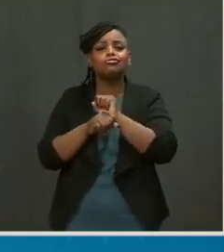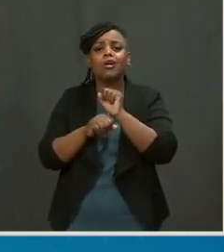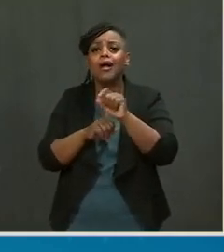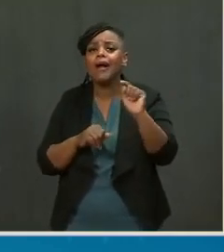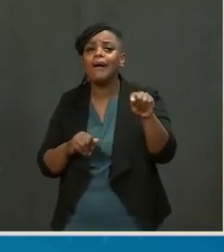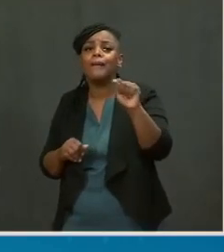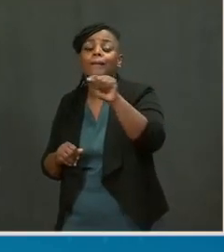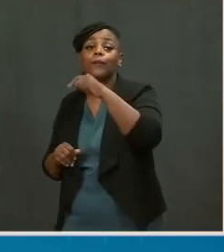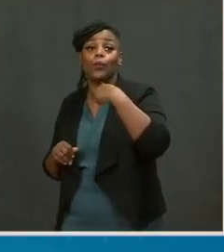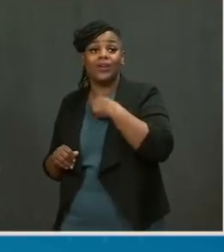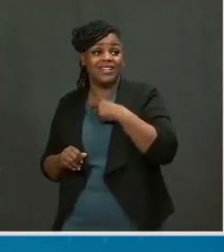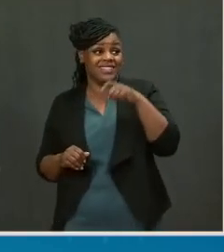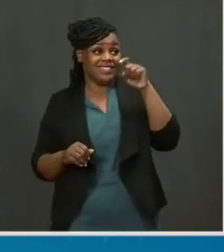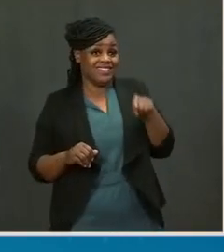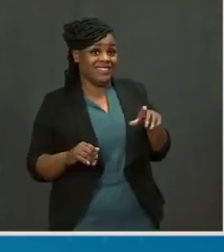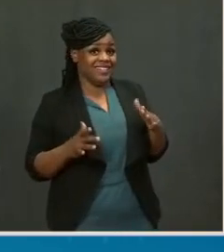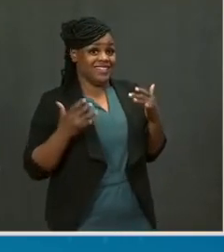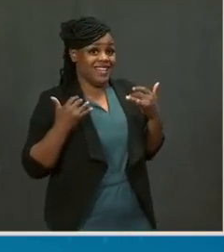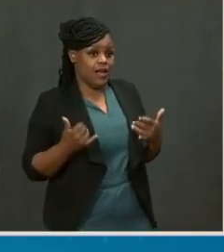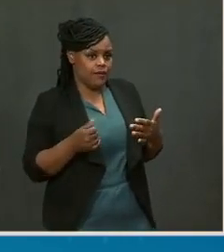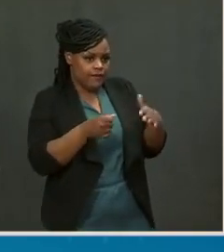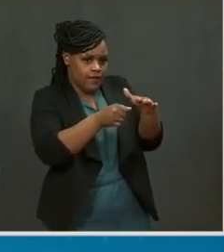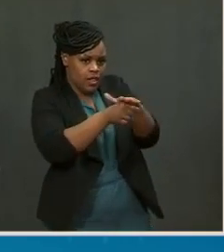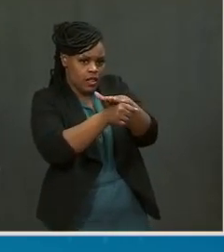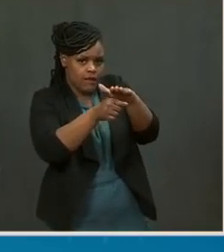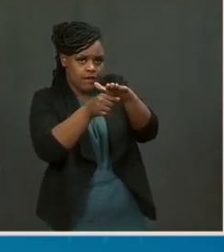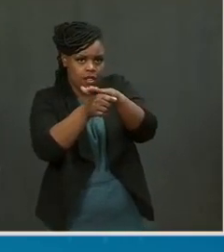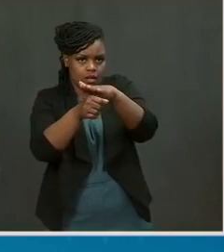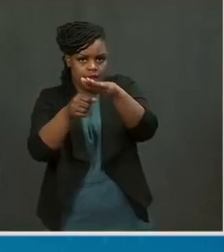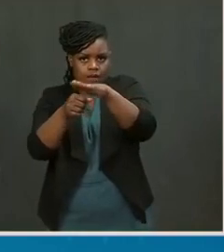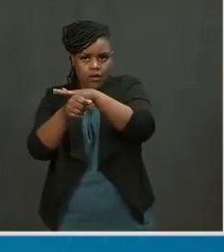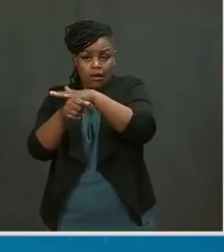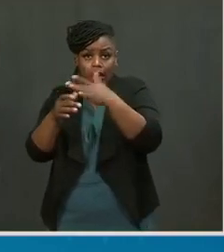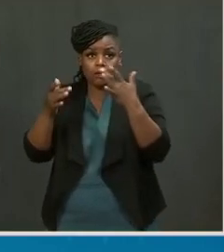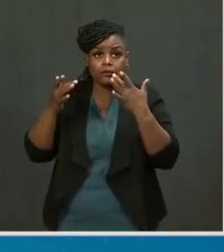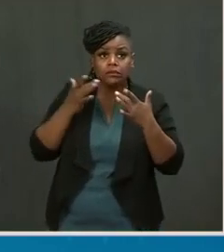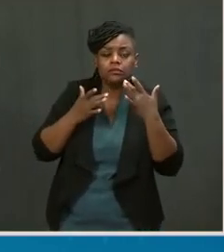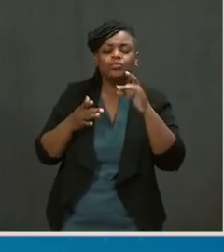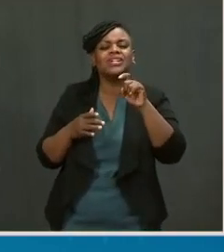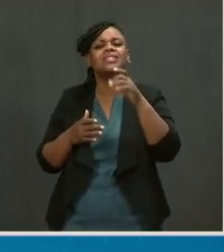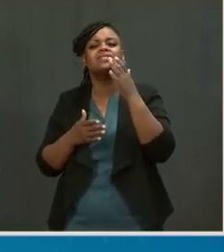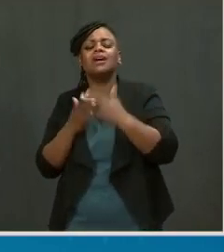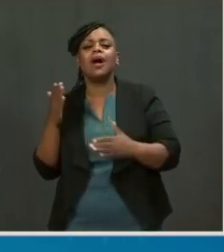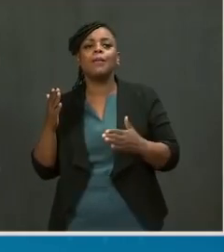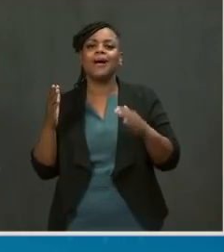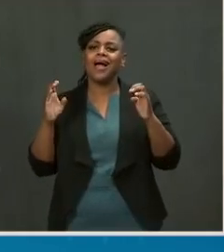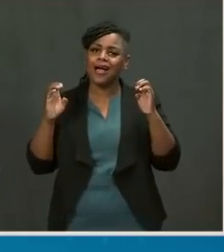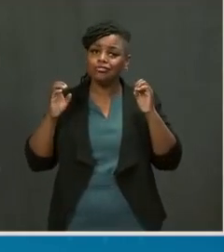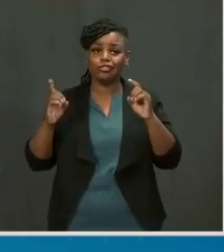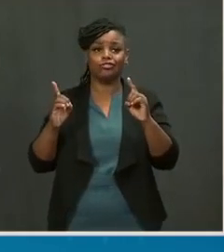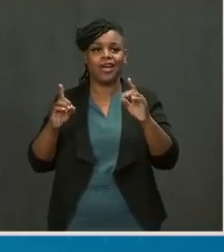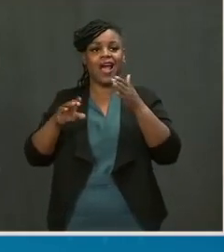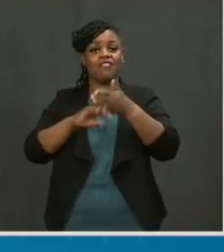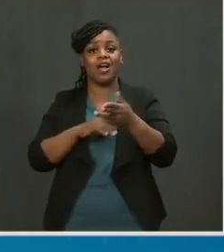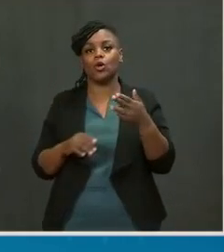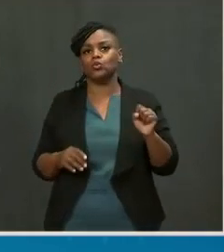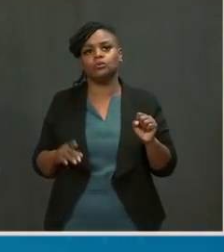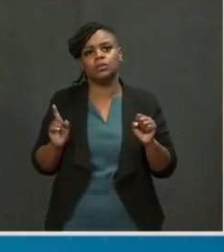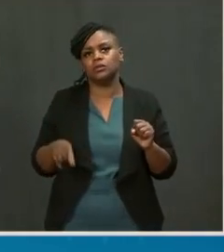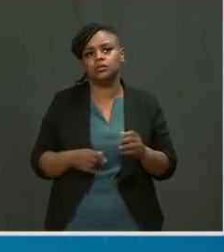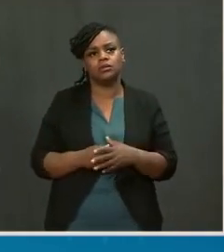filled will require some education after high school. That's just a reality. And so let's